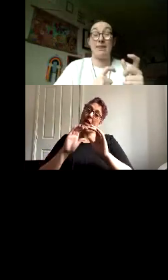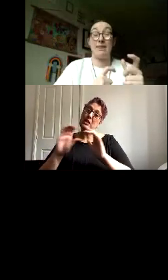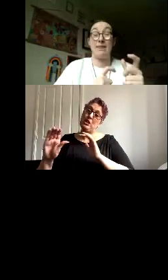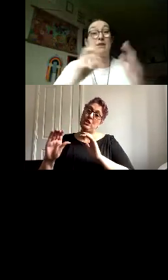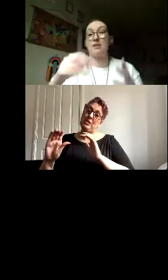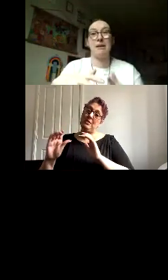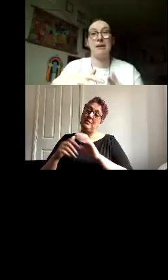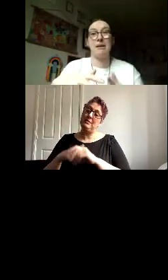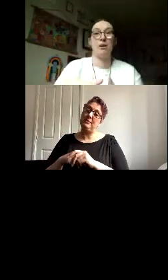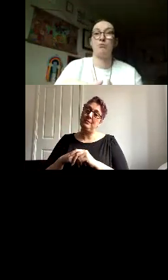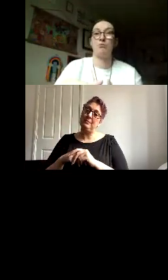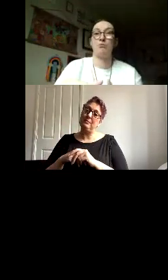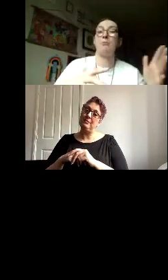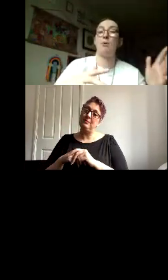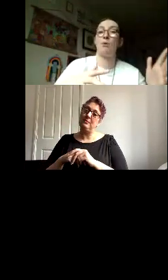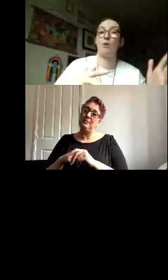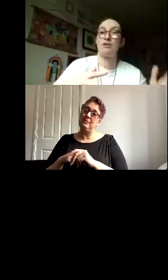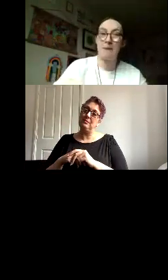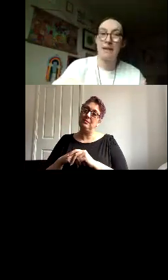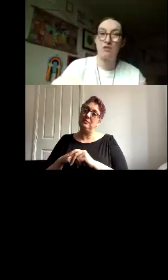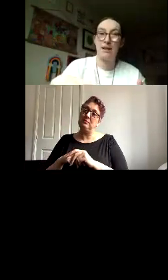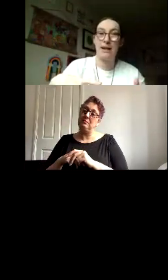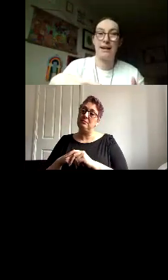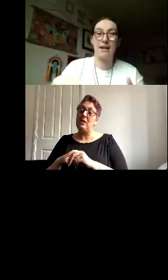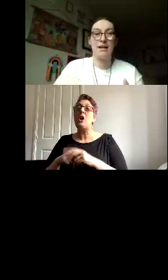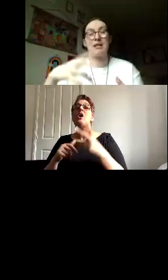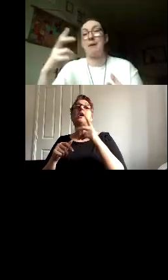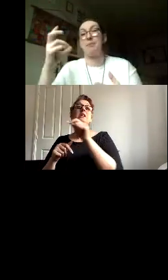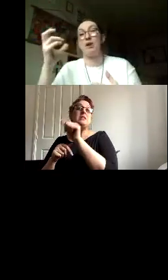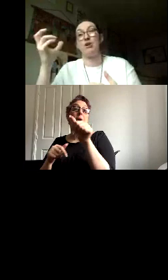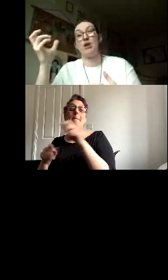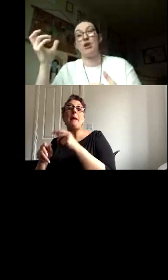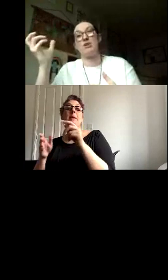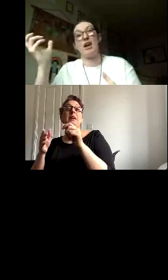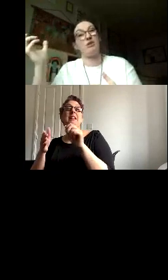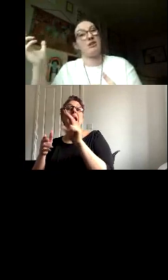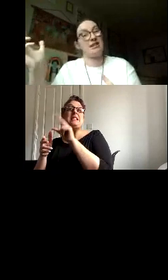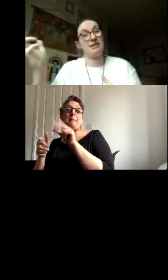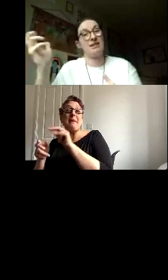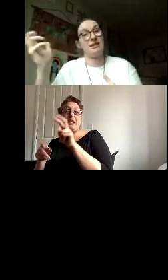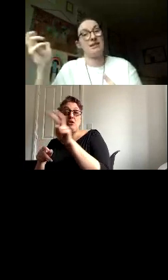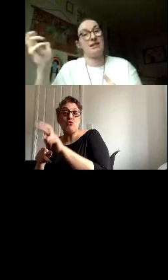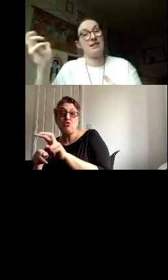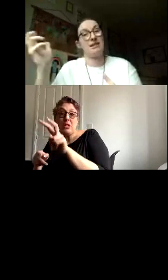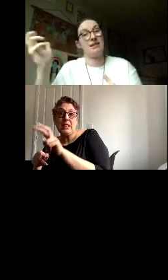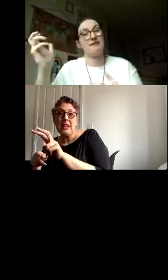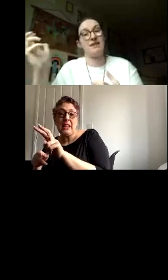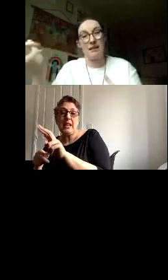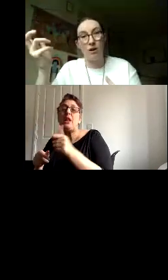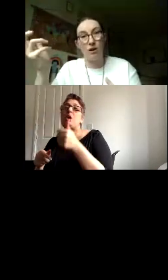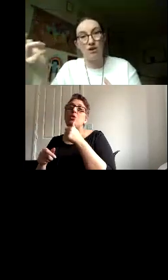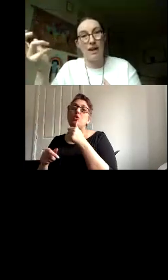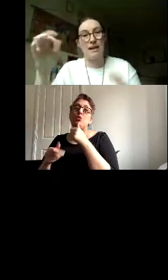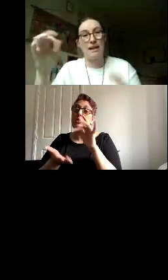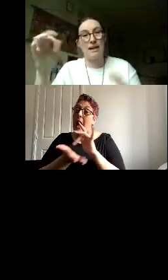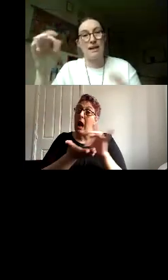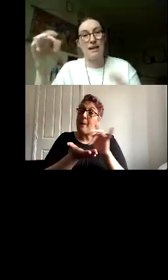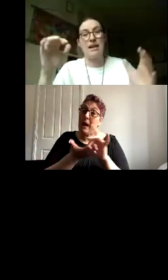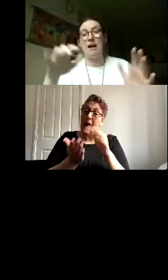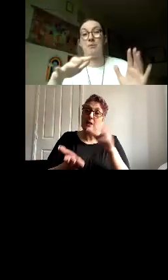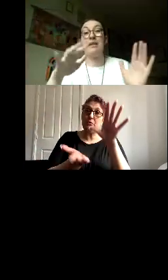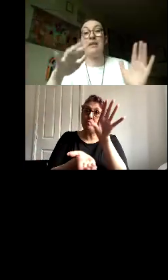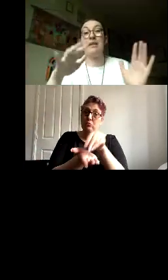community, there are some people who rely more on speech reading, some people who use other assistive technology, and we need to make sure